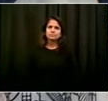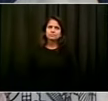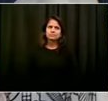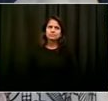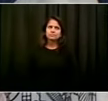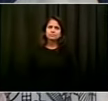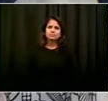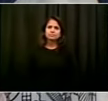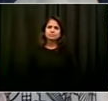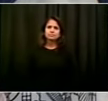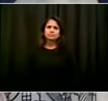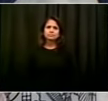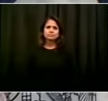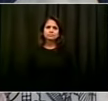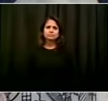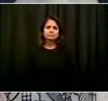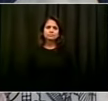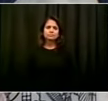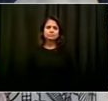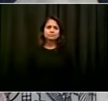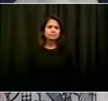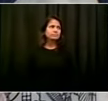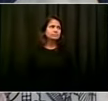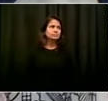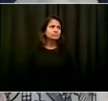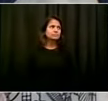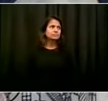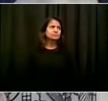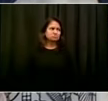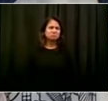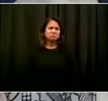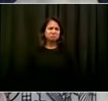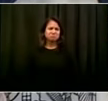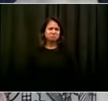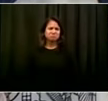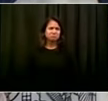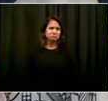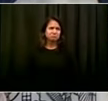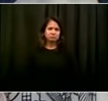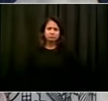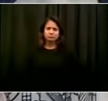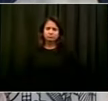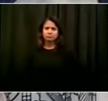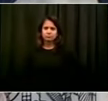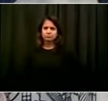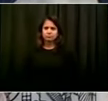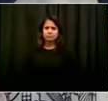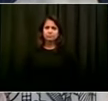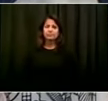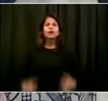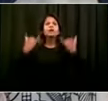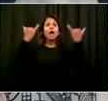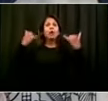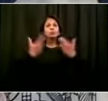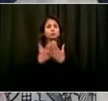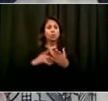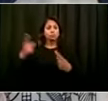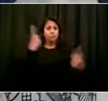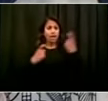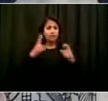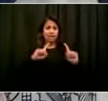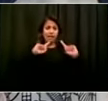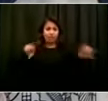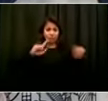siga aumentando. With that, we turn to our colleagues in the media. Please let me know the name and outlet of each